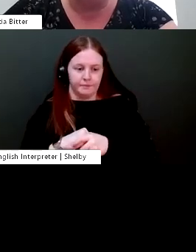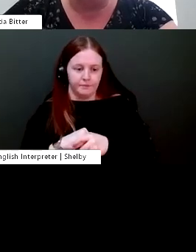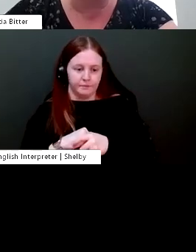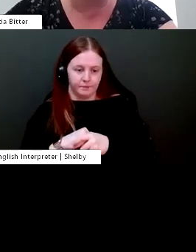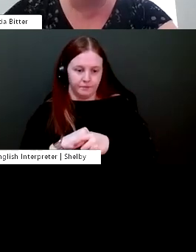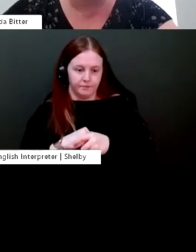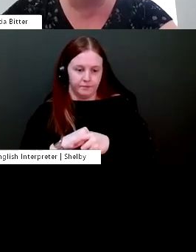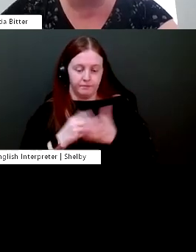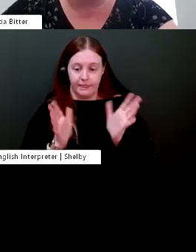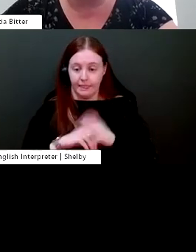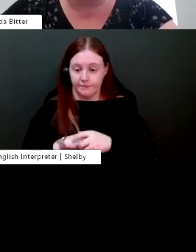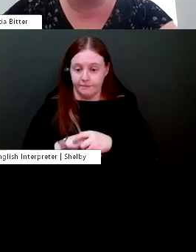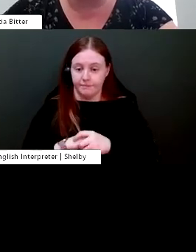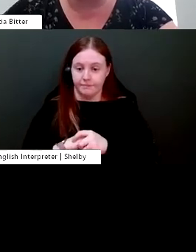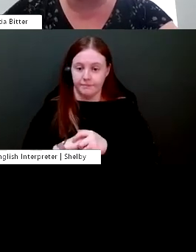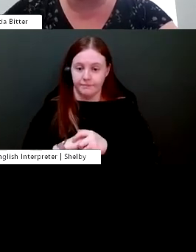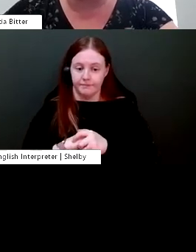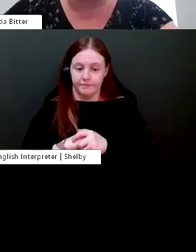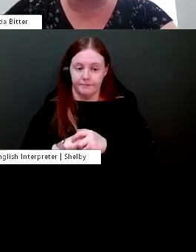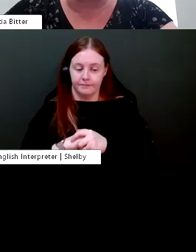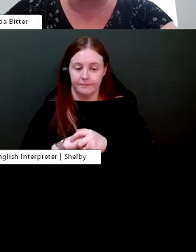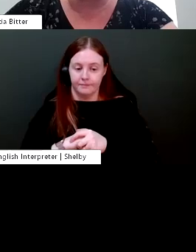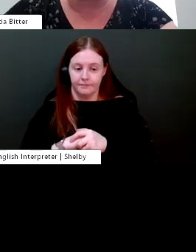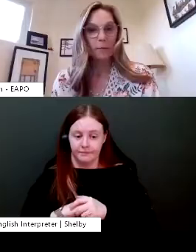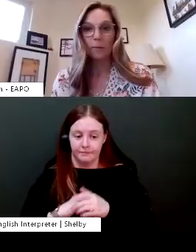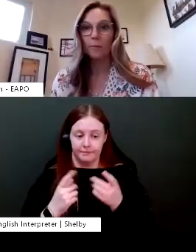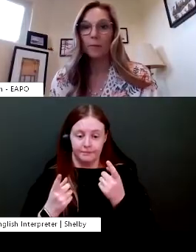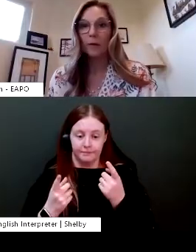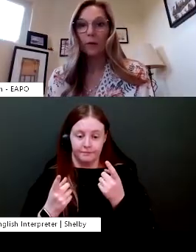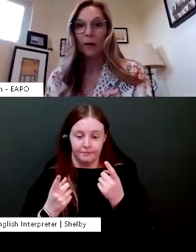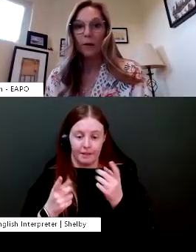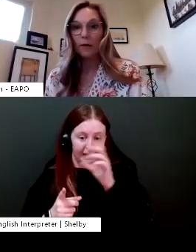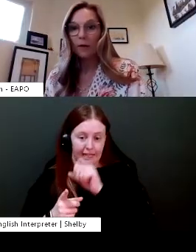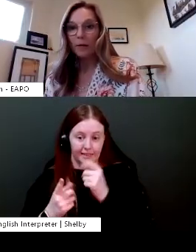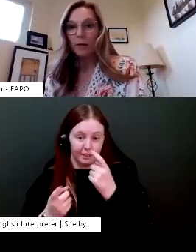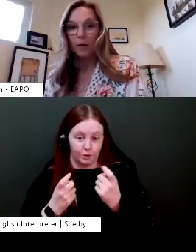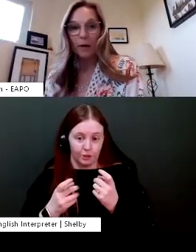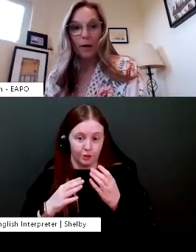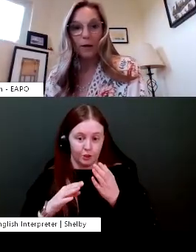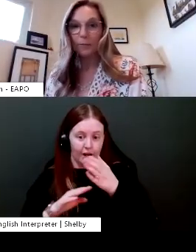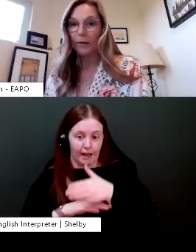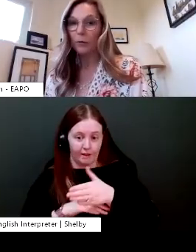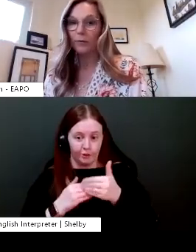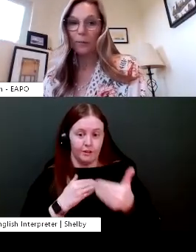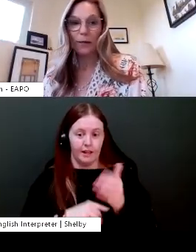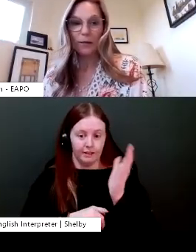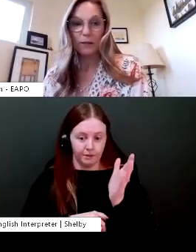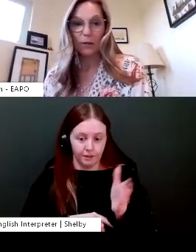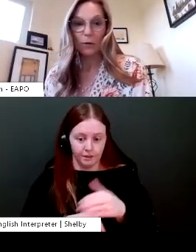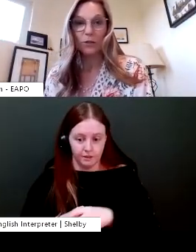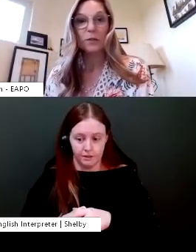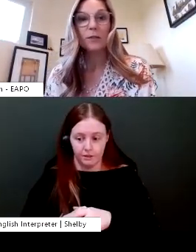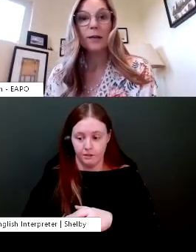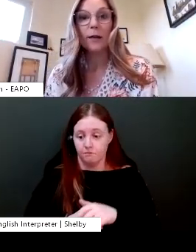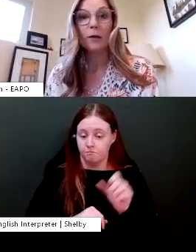And that's it. So I guess questions are after the next presenter. Yeah, or if anybody has